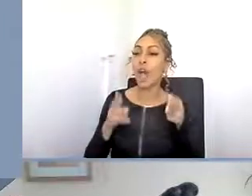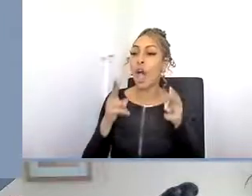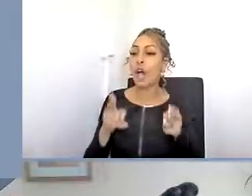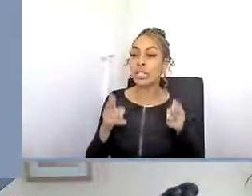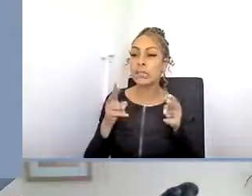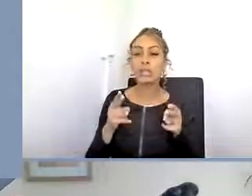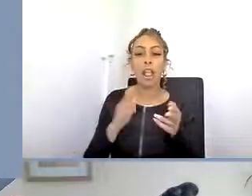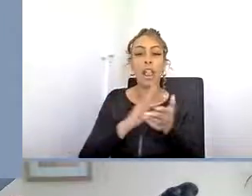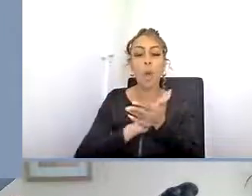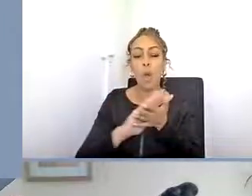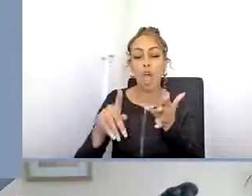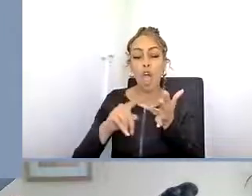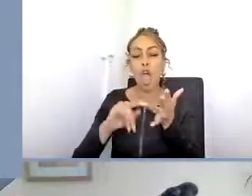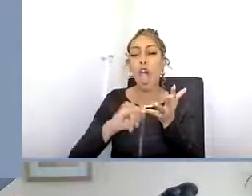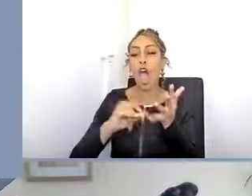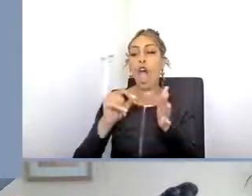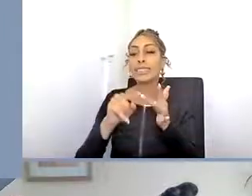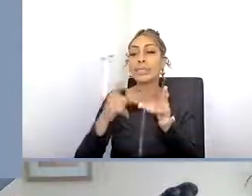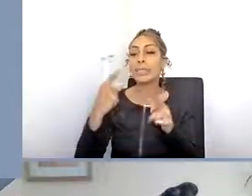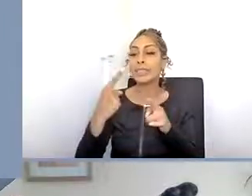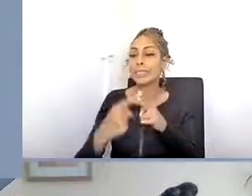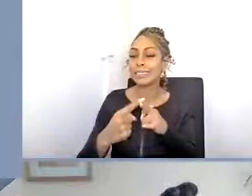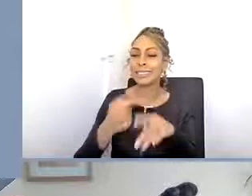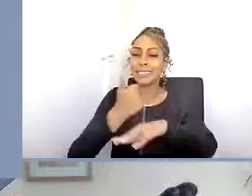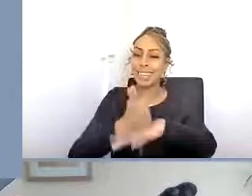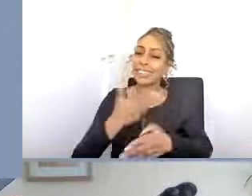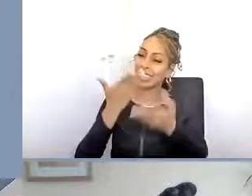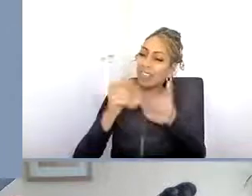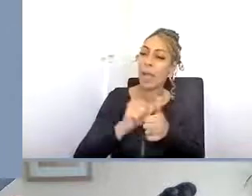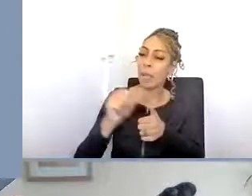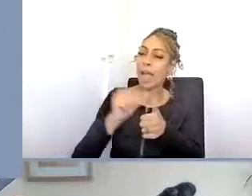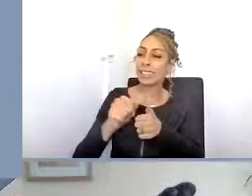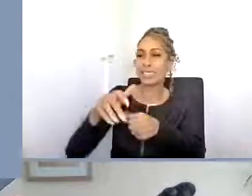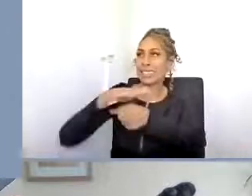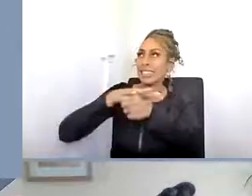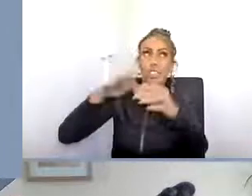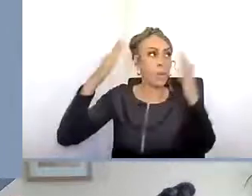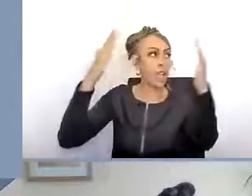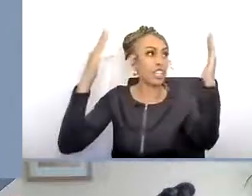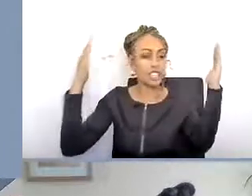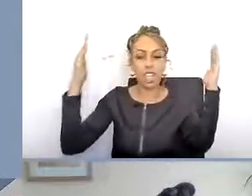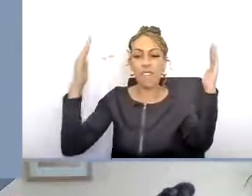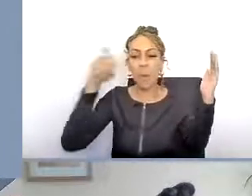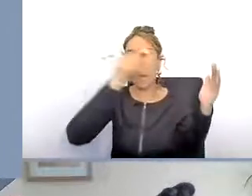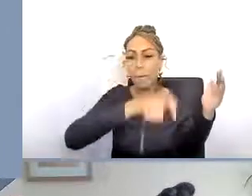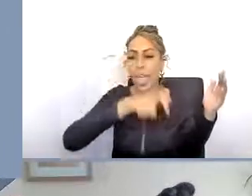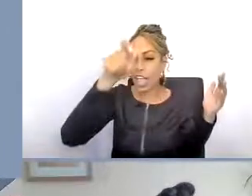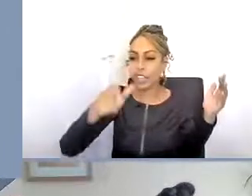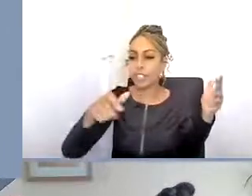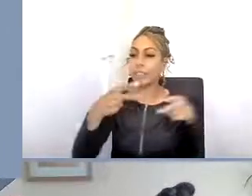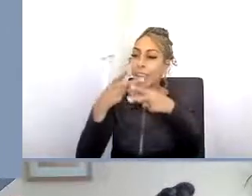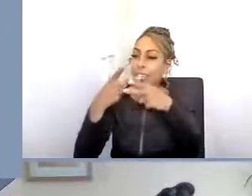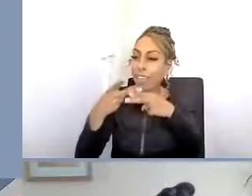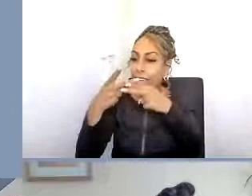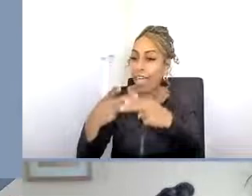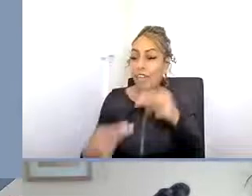hospice settings to give a better sort of situation for patients and carers within those